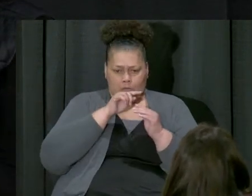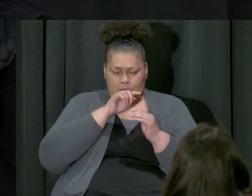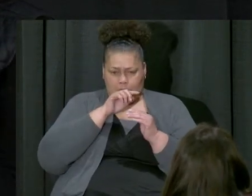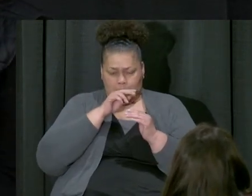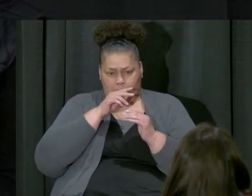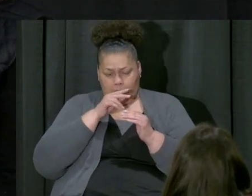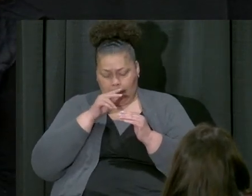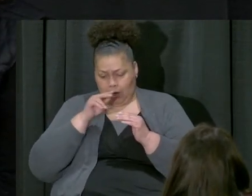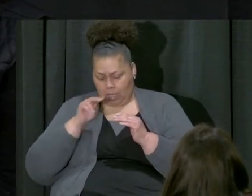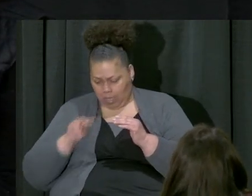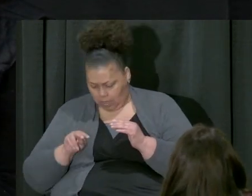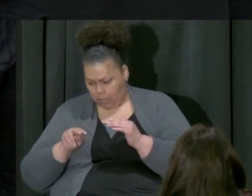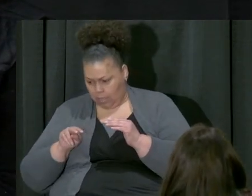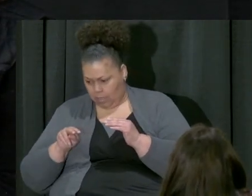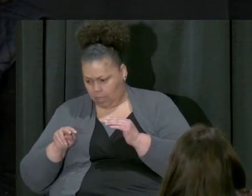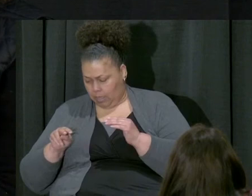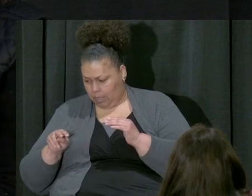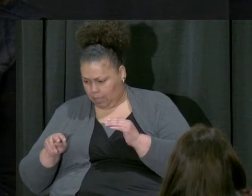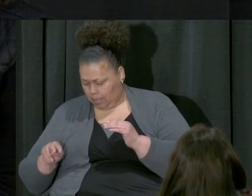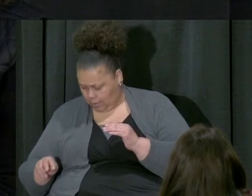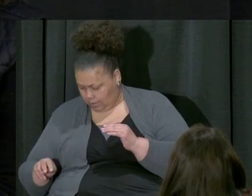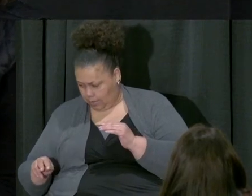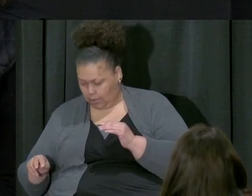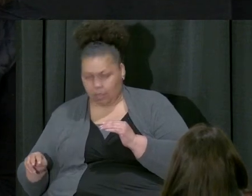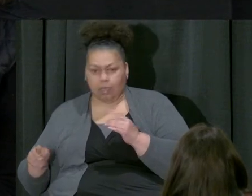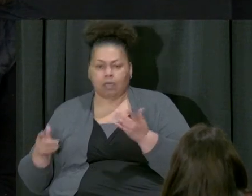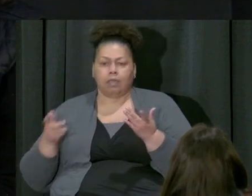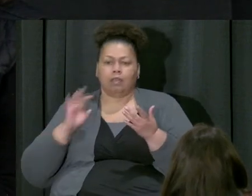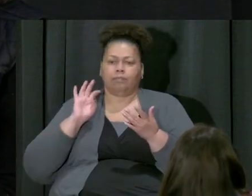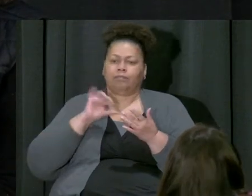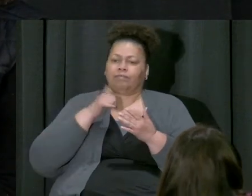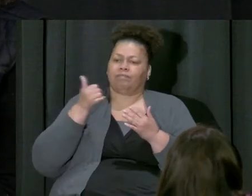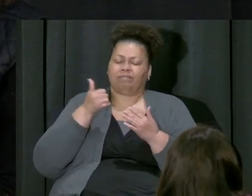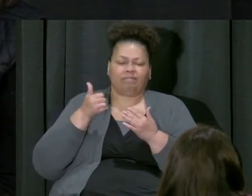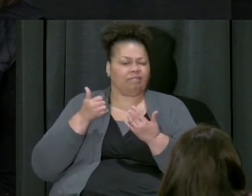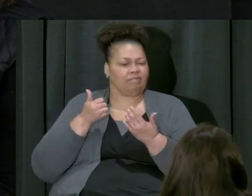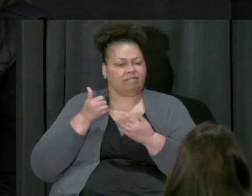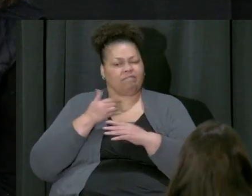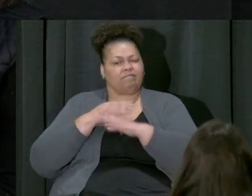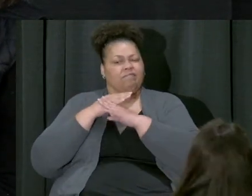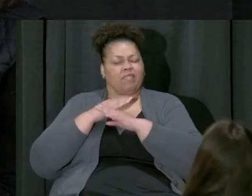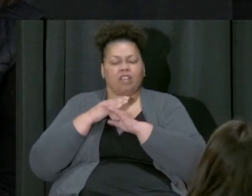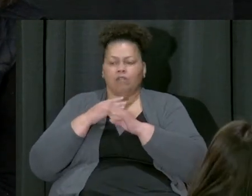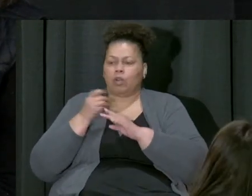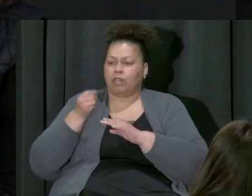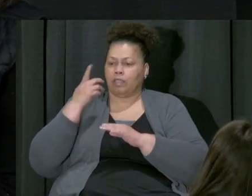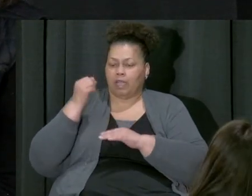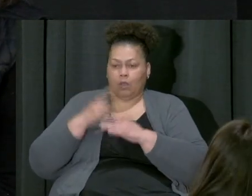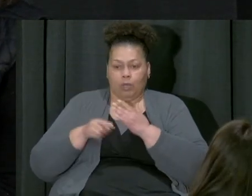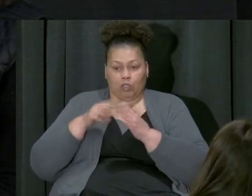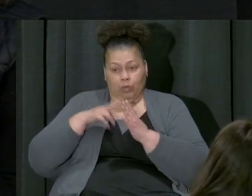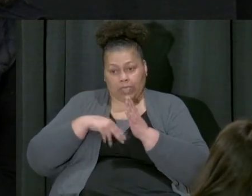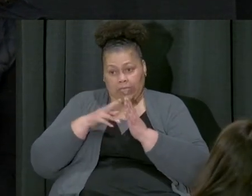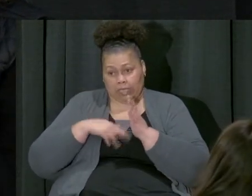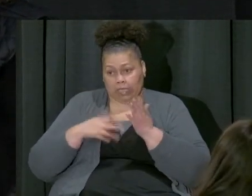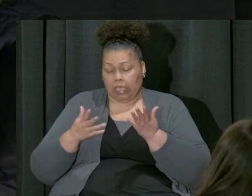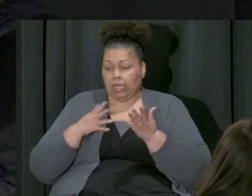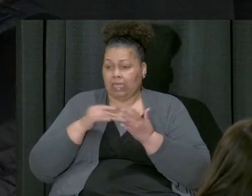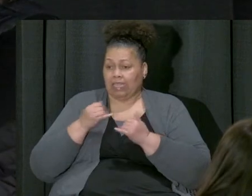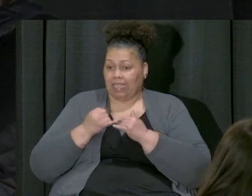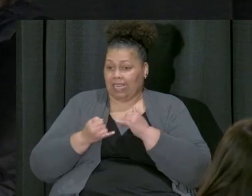other. Again, another obstacle for understanding what you're reading. And last, which is